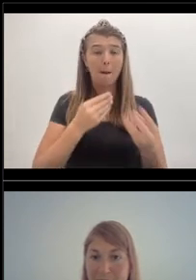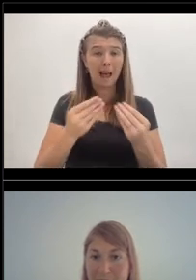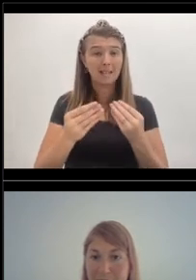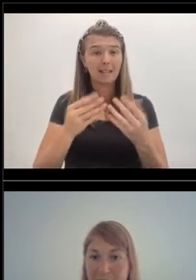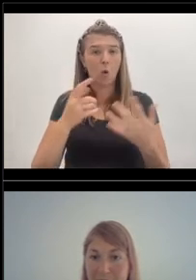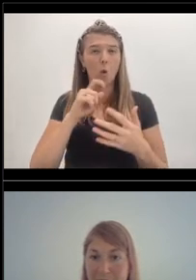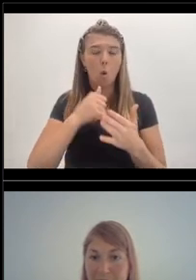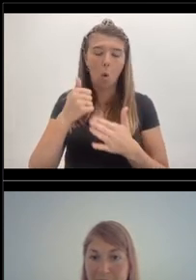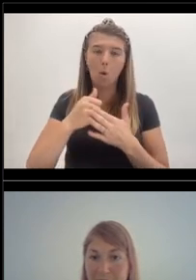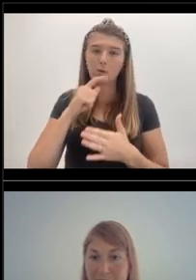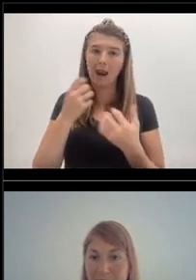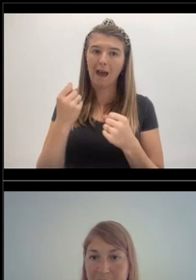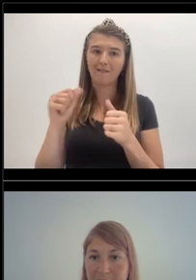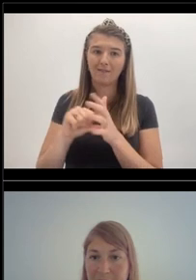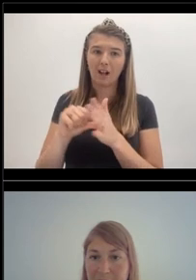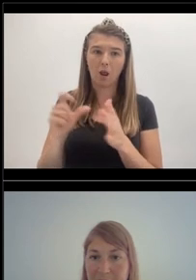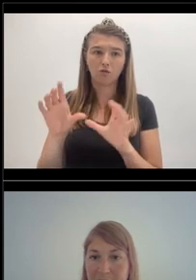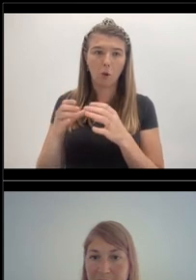difficult? Sam, can I start with you again?